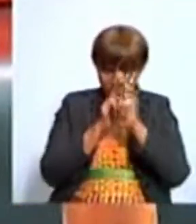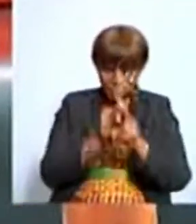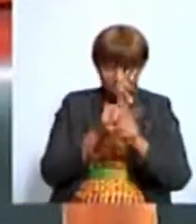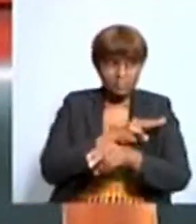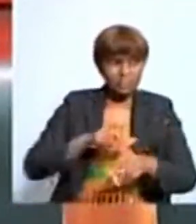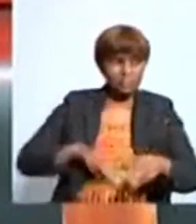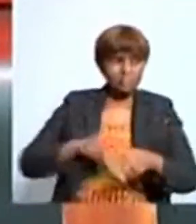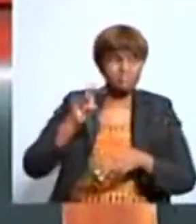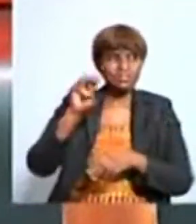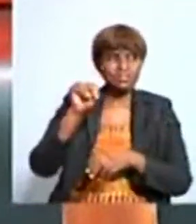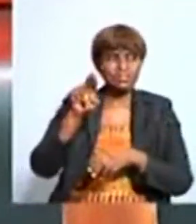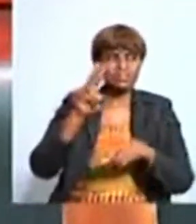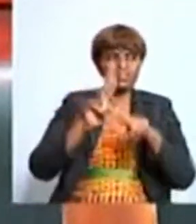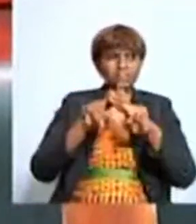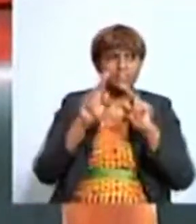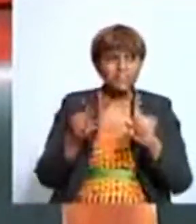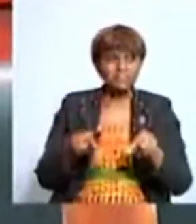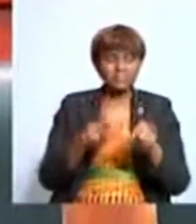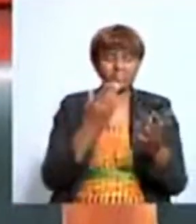Mr. Chairman,